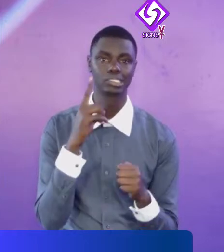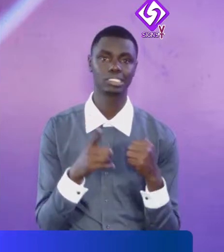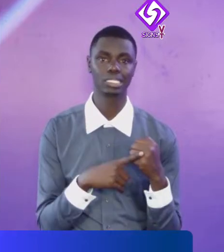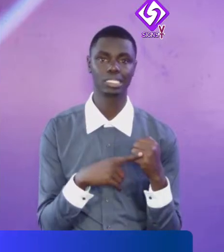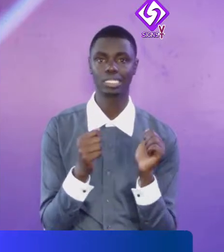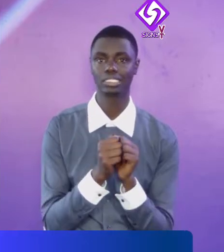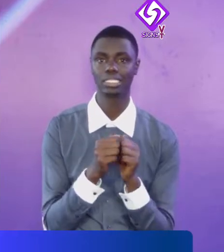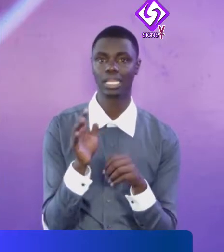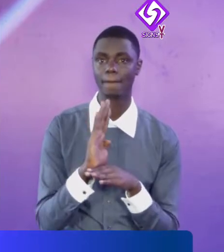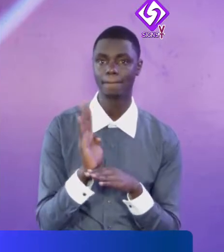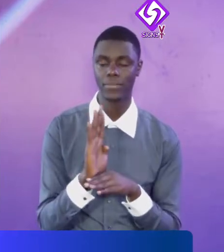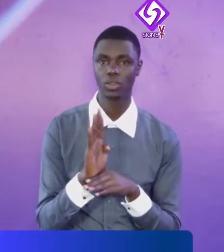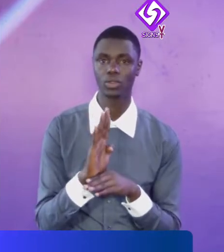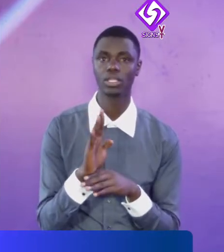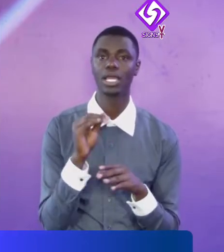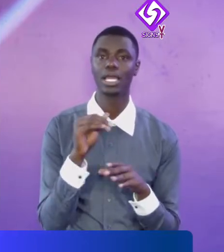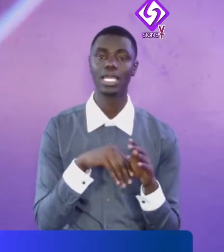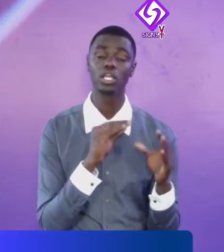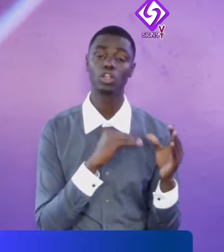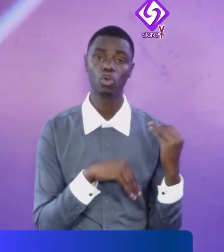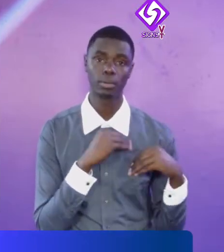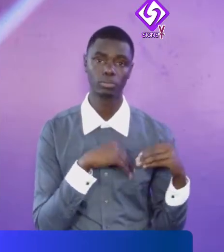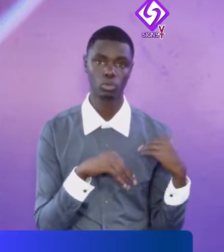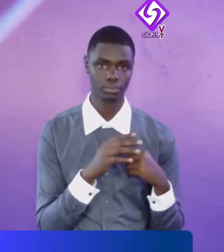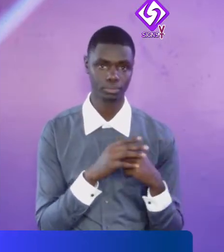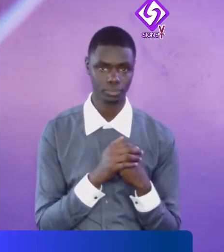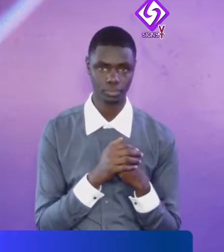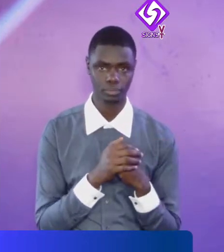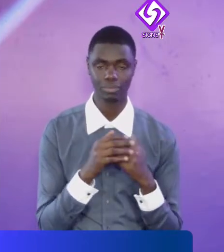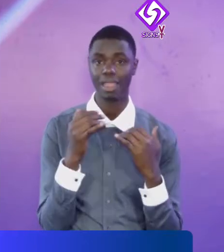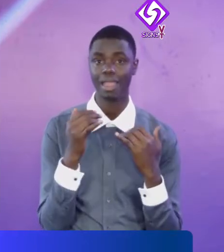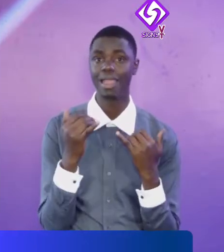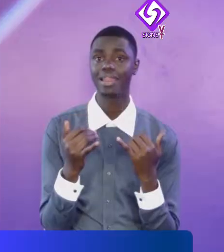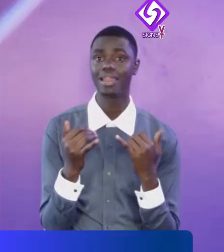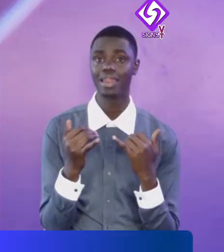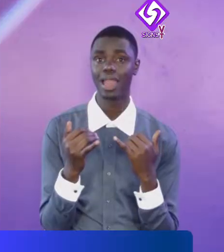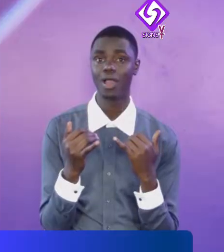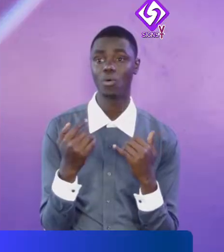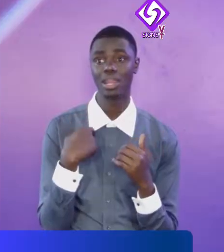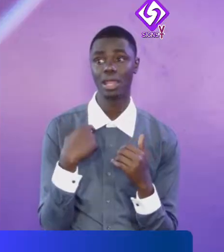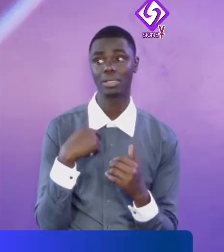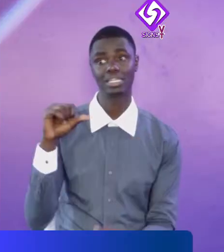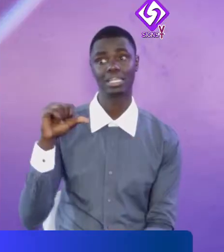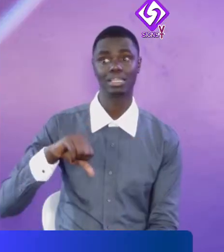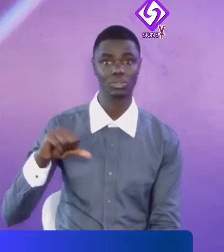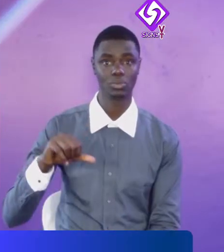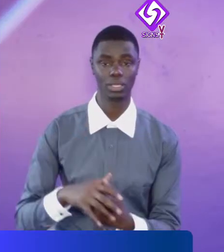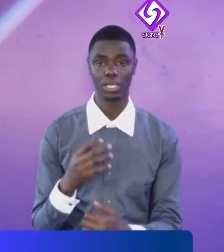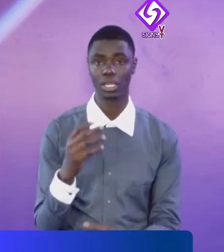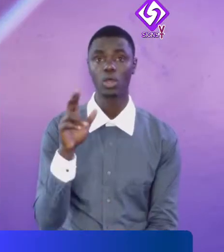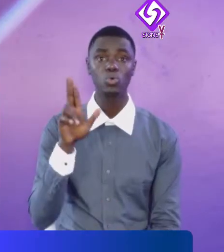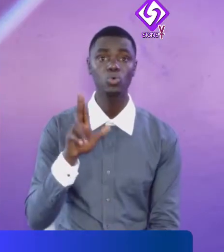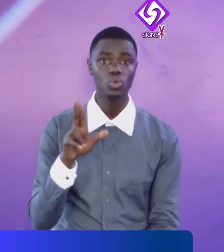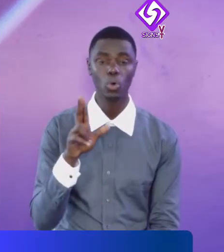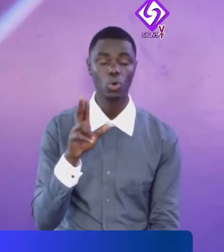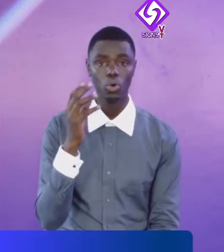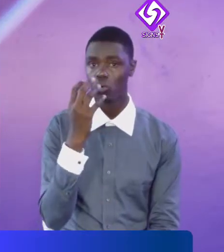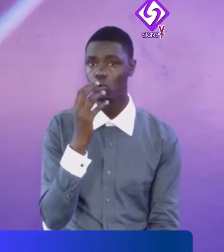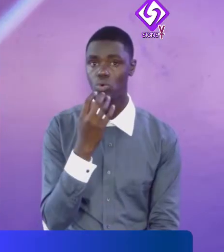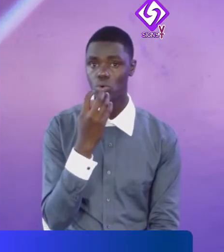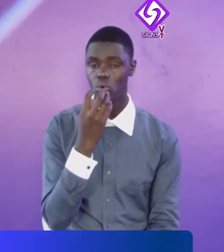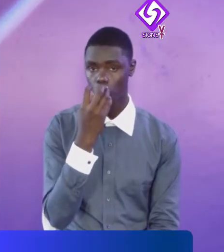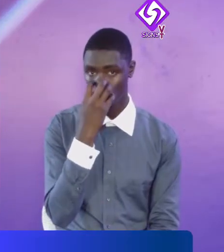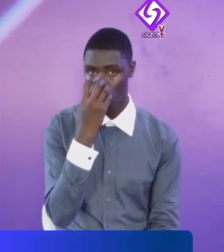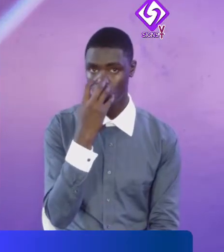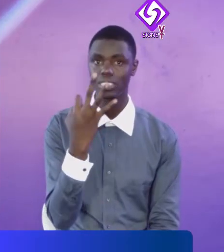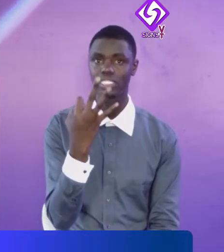610 billion in corruption. And now numbers are looking worse, isn't it? Ruto has gobbled